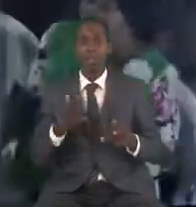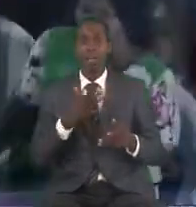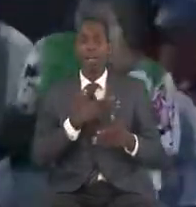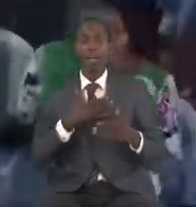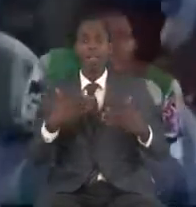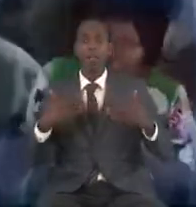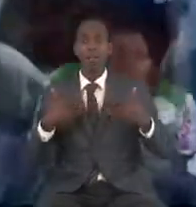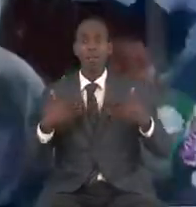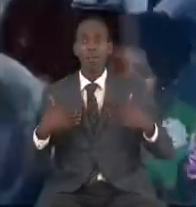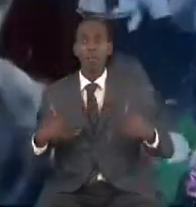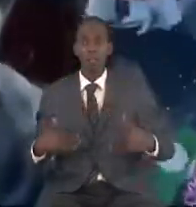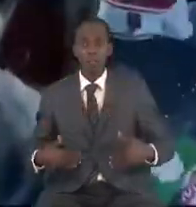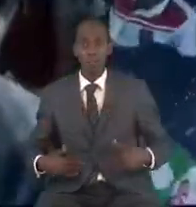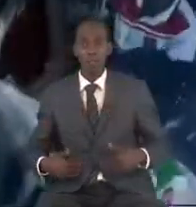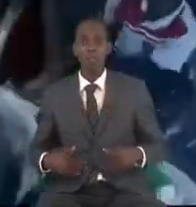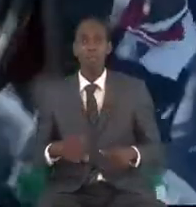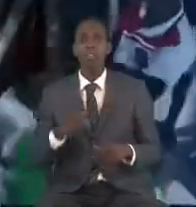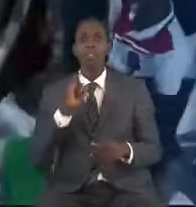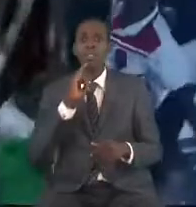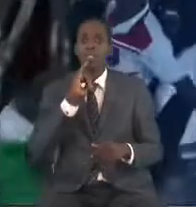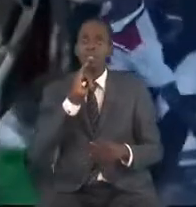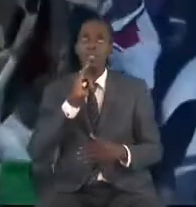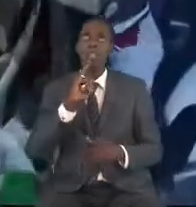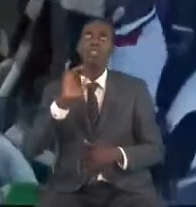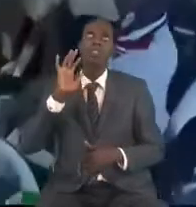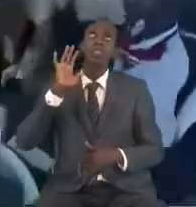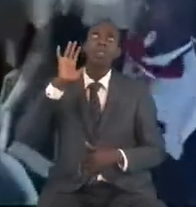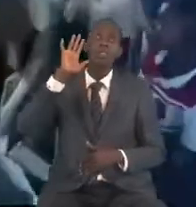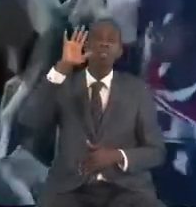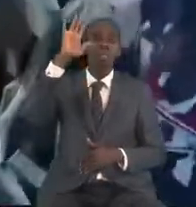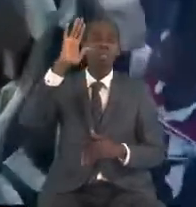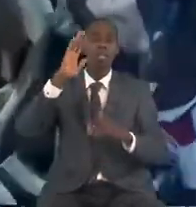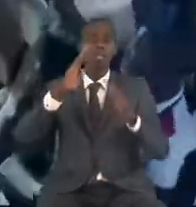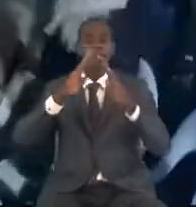My body is your